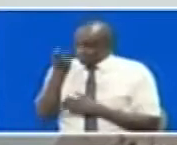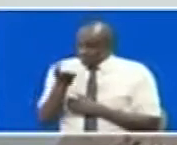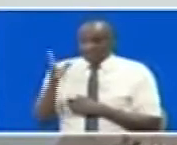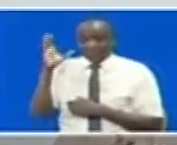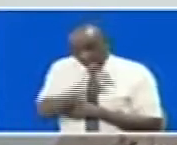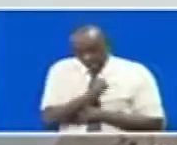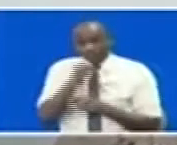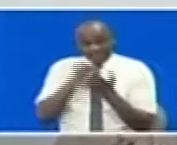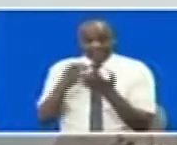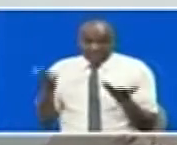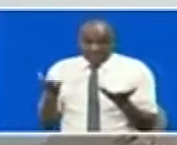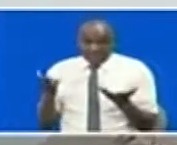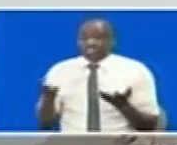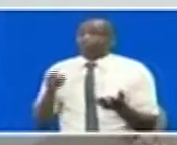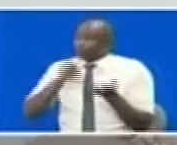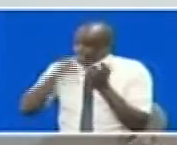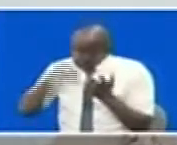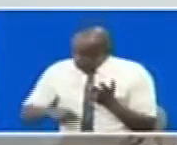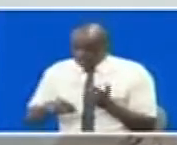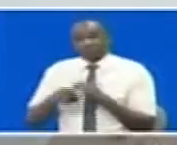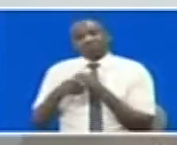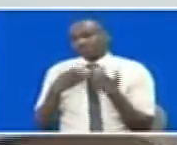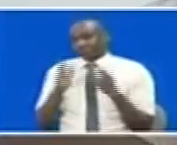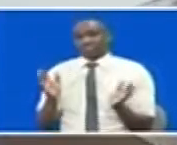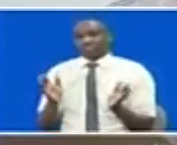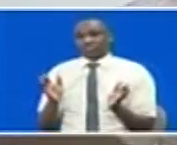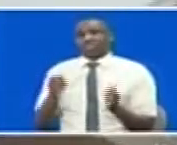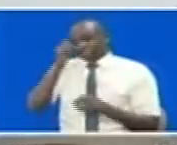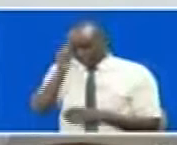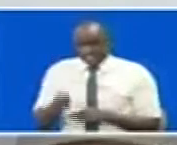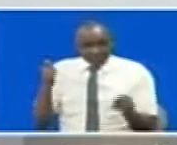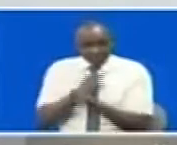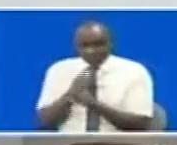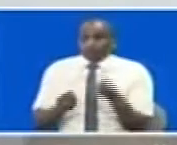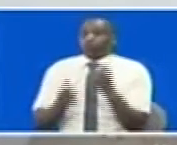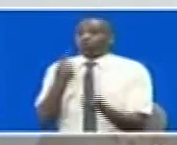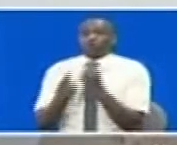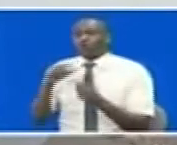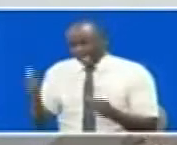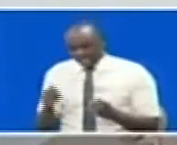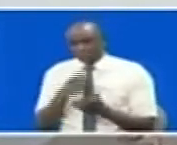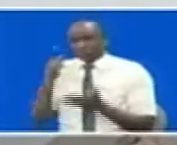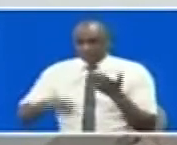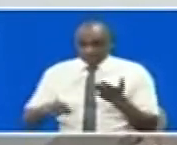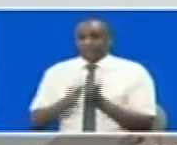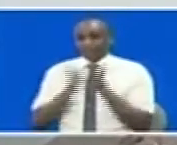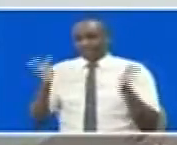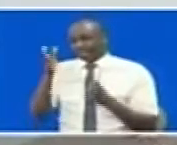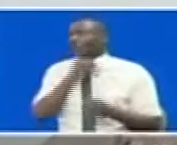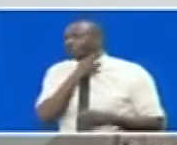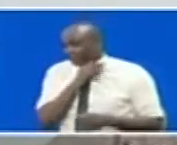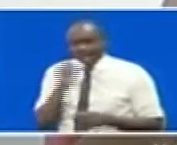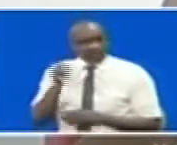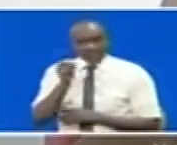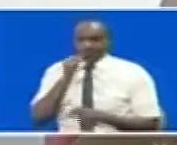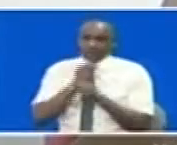of evidence, then that is the outcome. The magistrate cannot go ahead and convict because there's a public outcry. That's not how